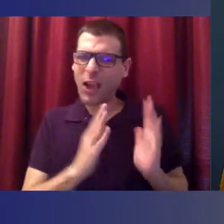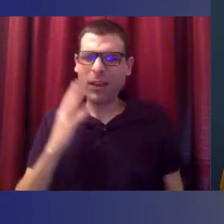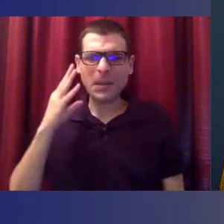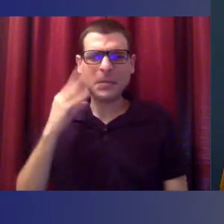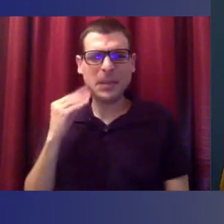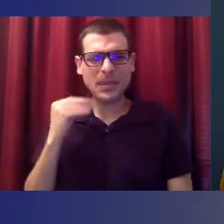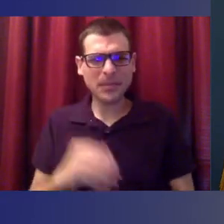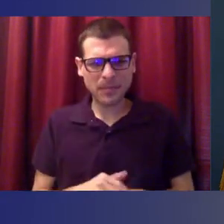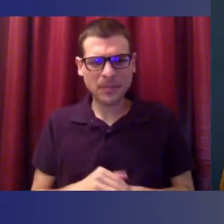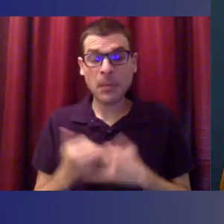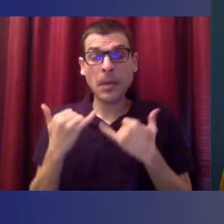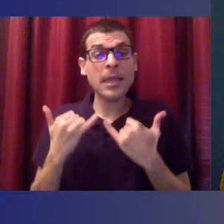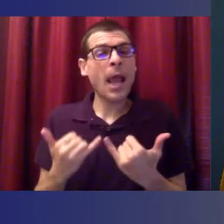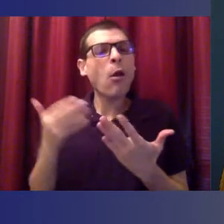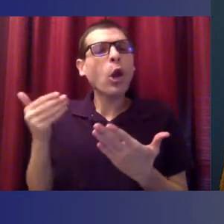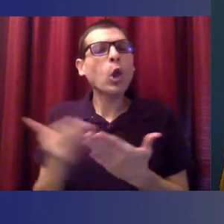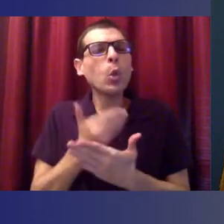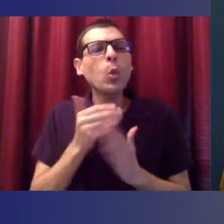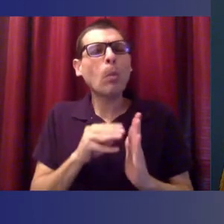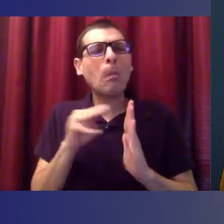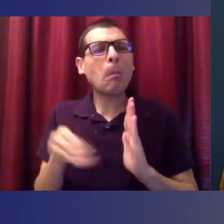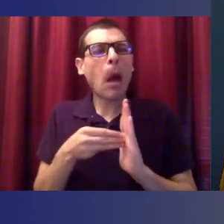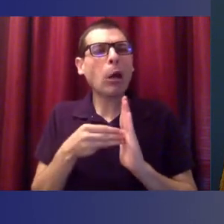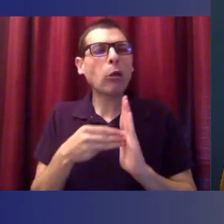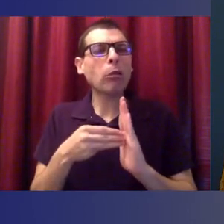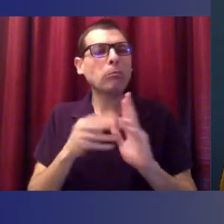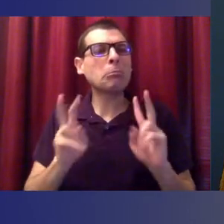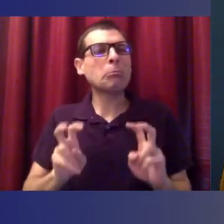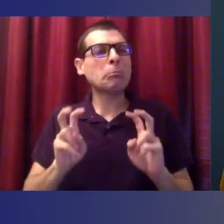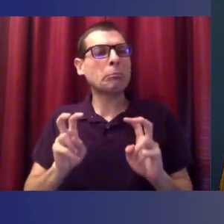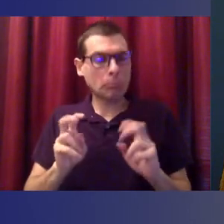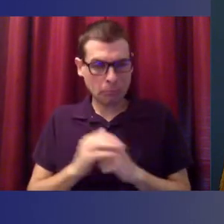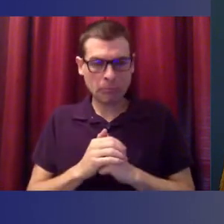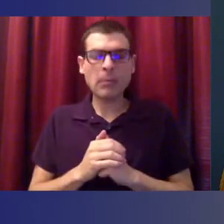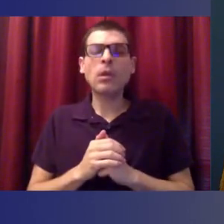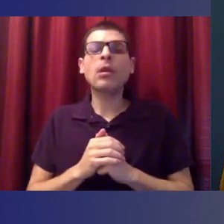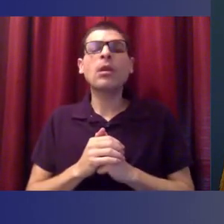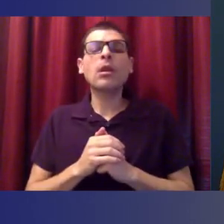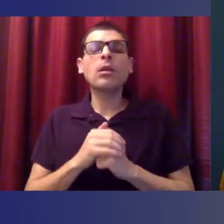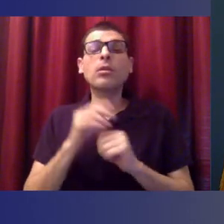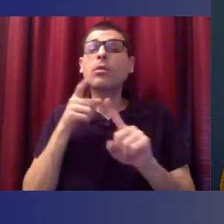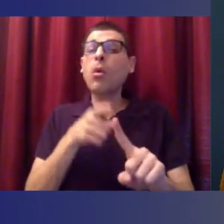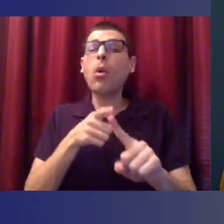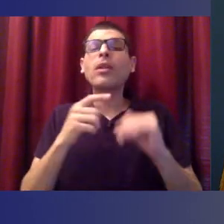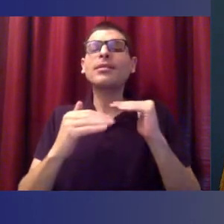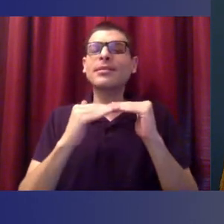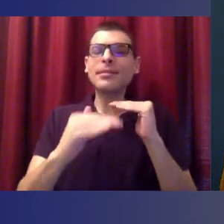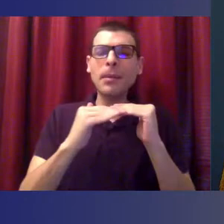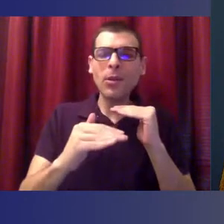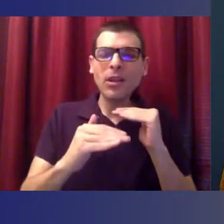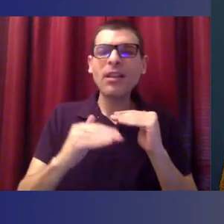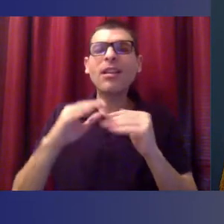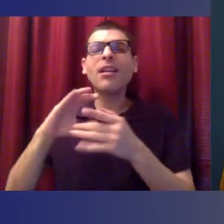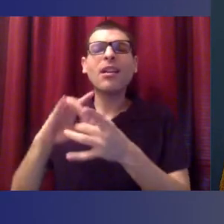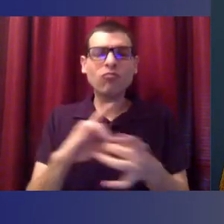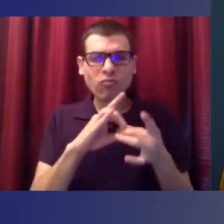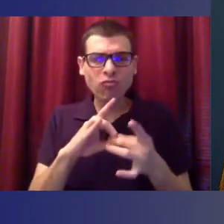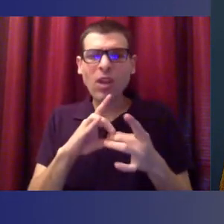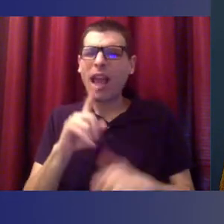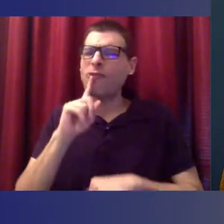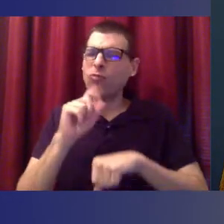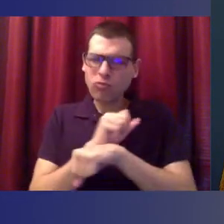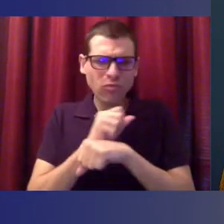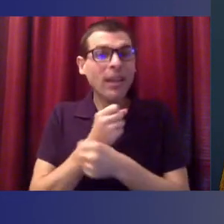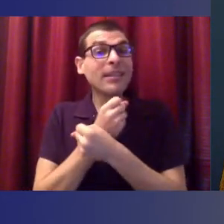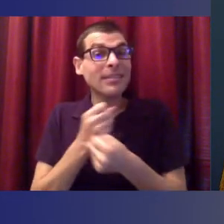model that promotes healing, stability, and true community safety. Multnomah County is